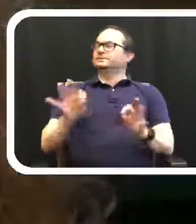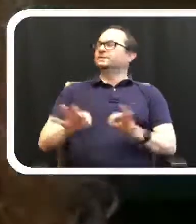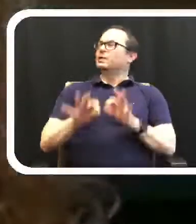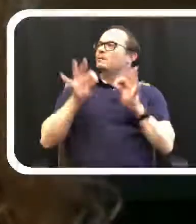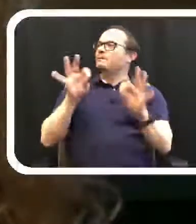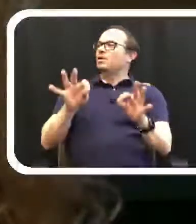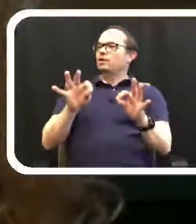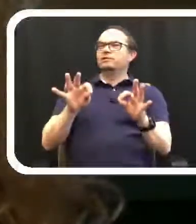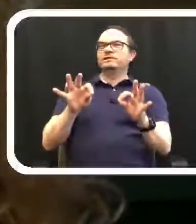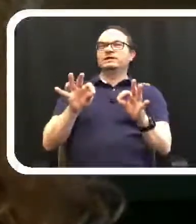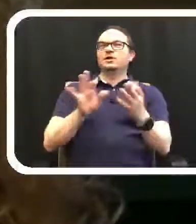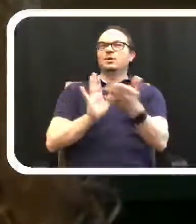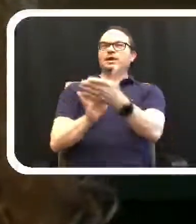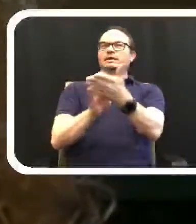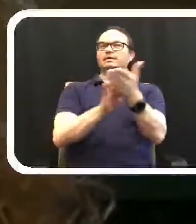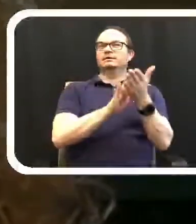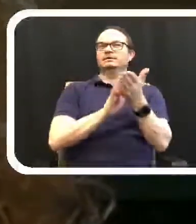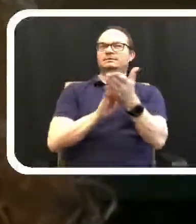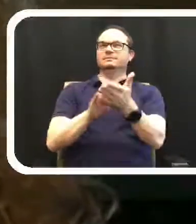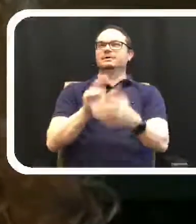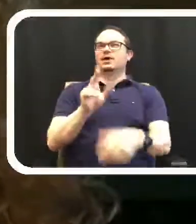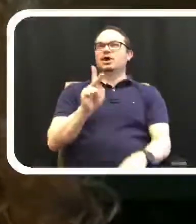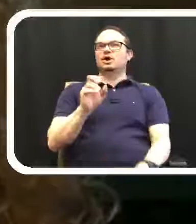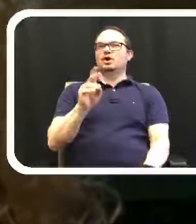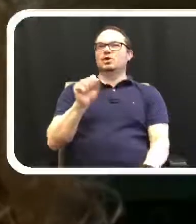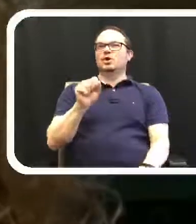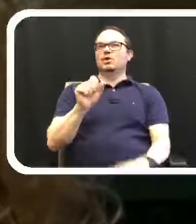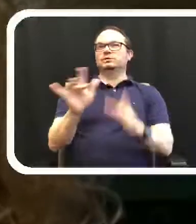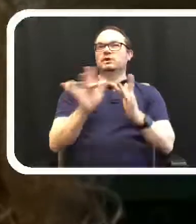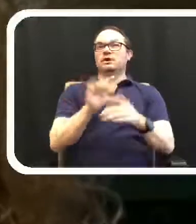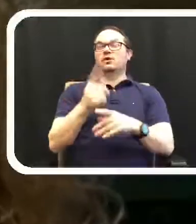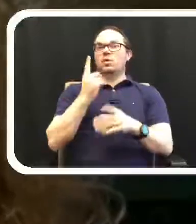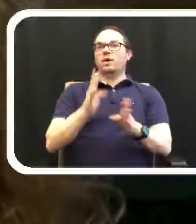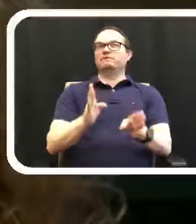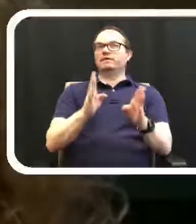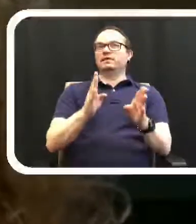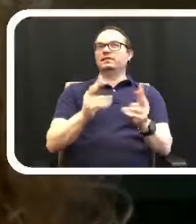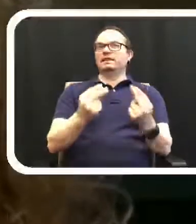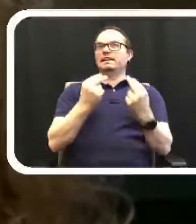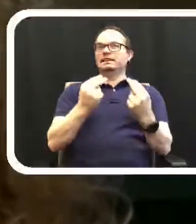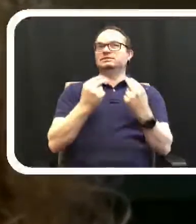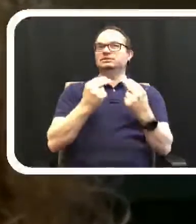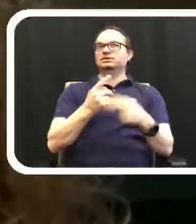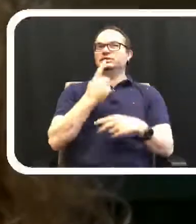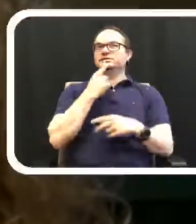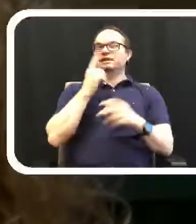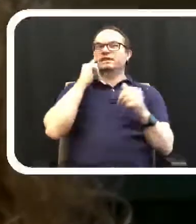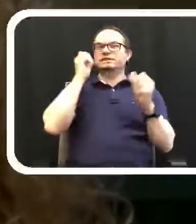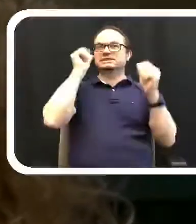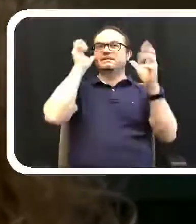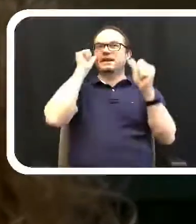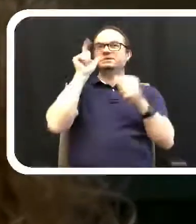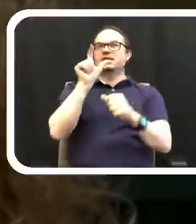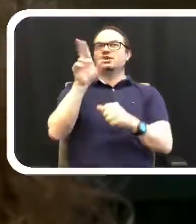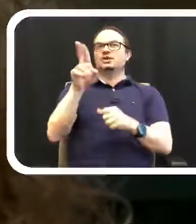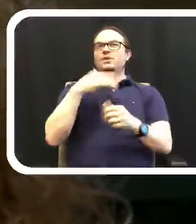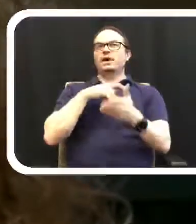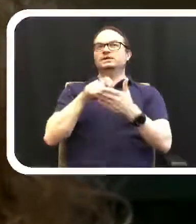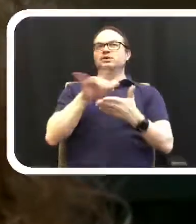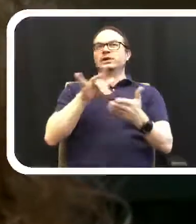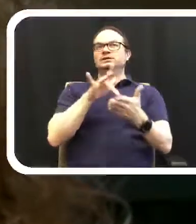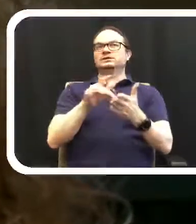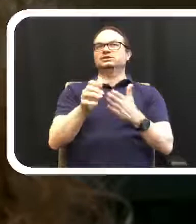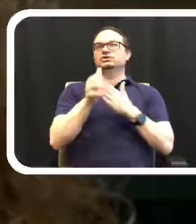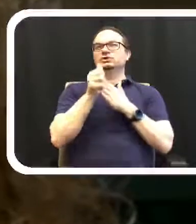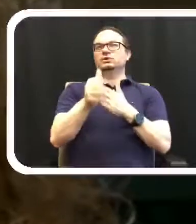Perfect. We're getting some kudos online. One of our listeners says, I think it's amazing that LU has a writing center to guide